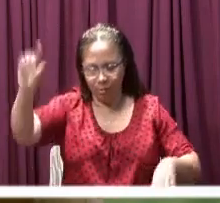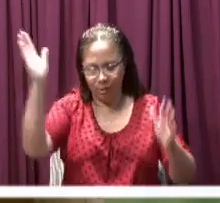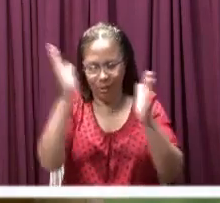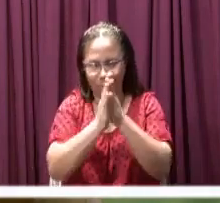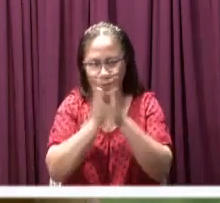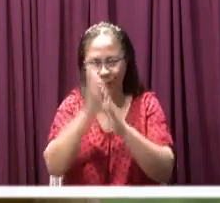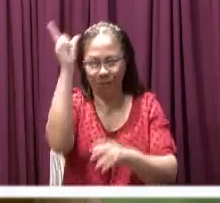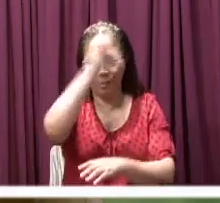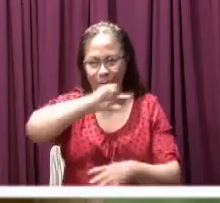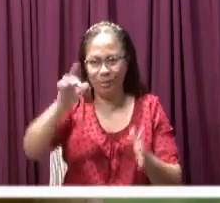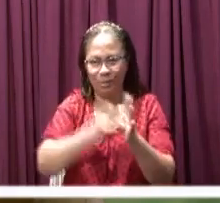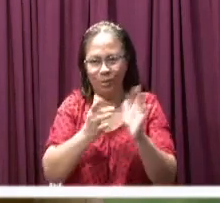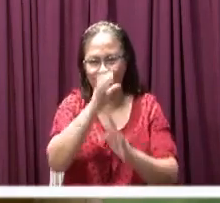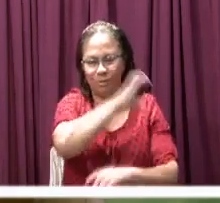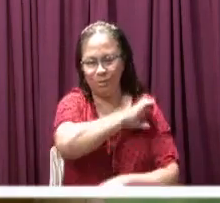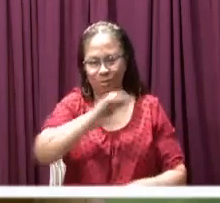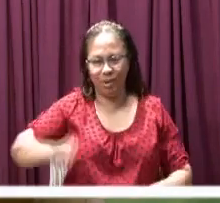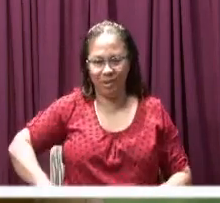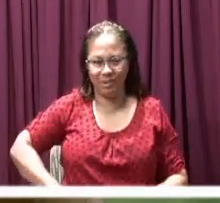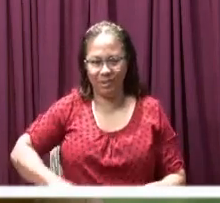Jesus Christ.